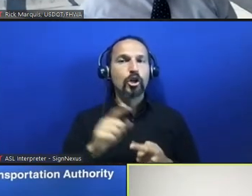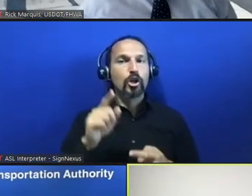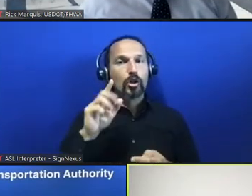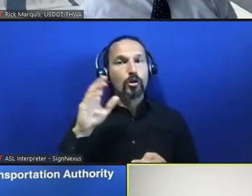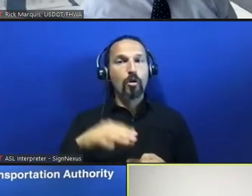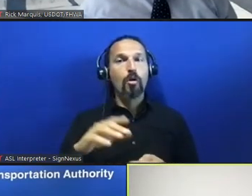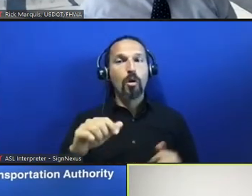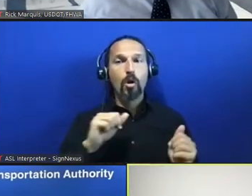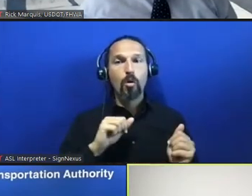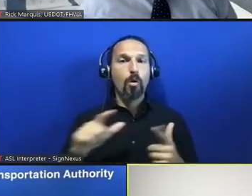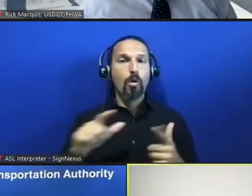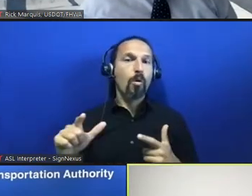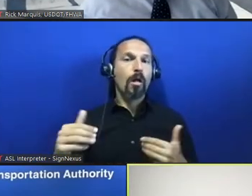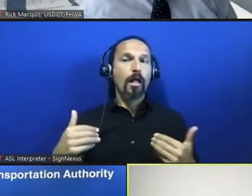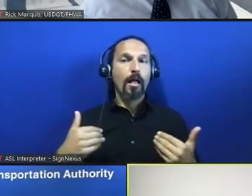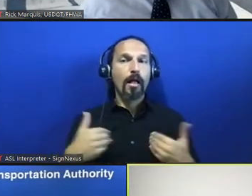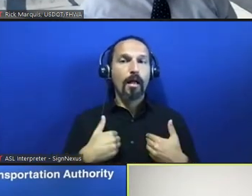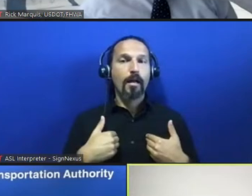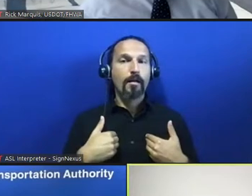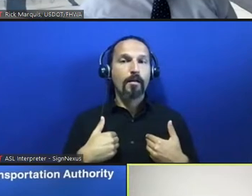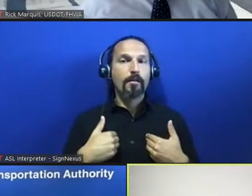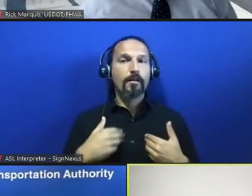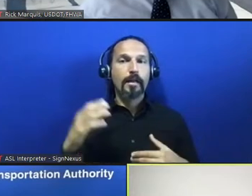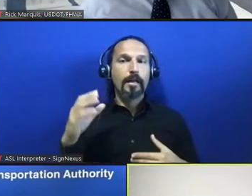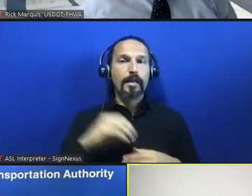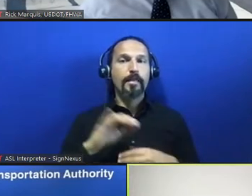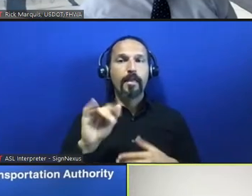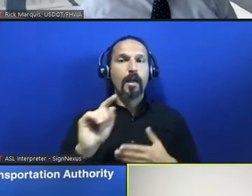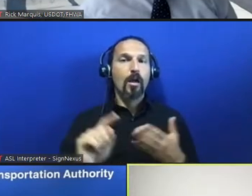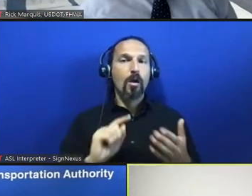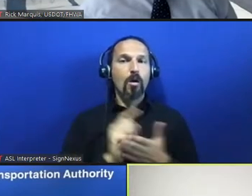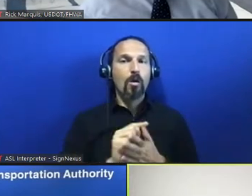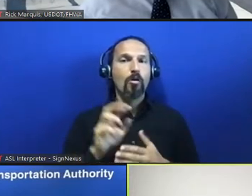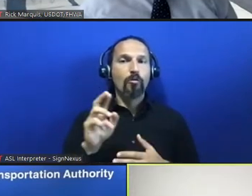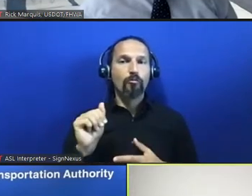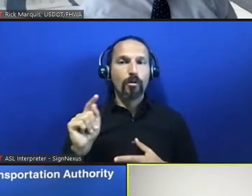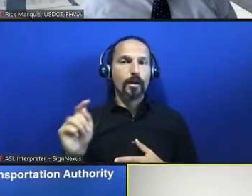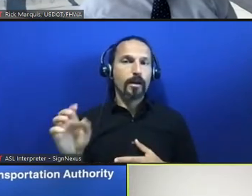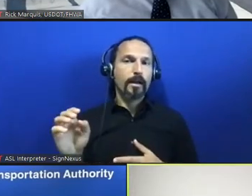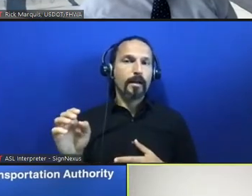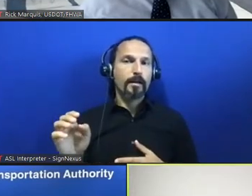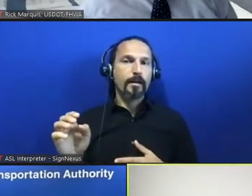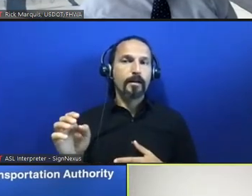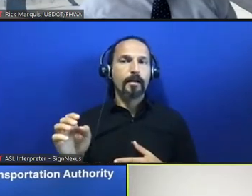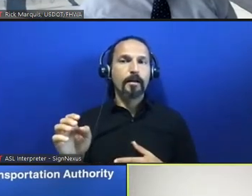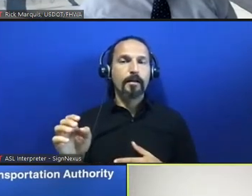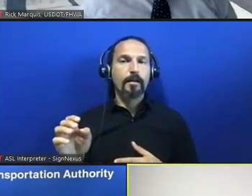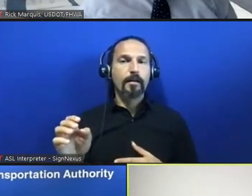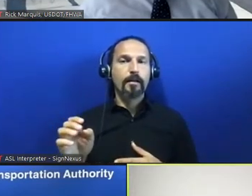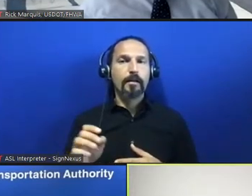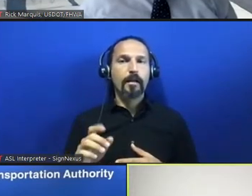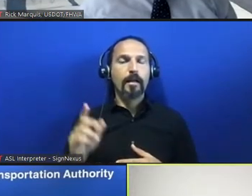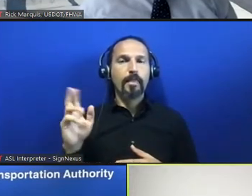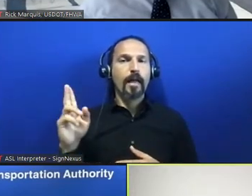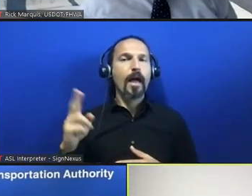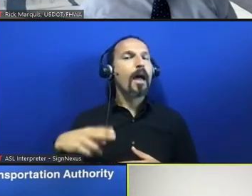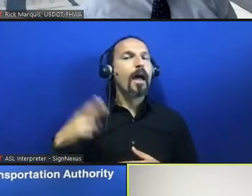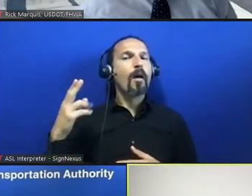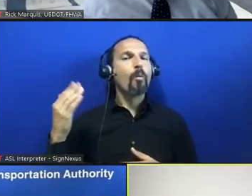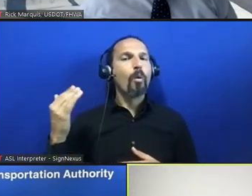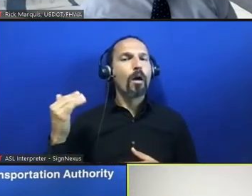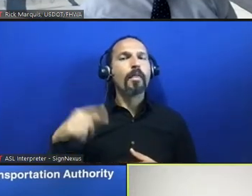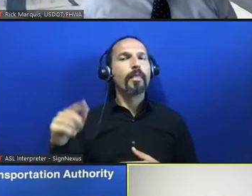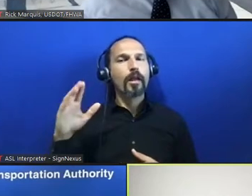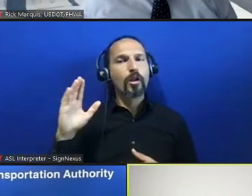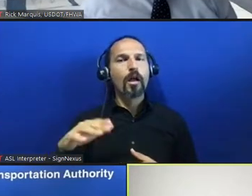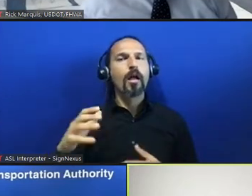they all have baked into their hourly rates their their extremely high because they